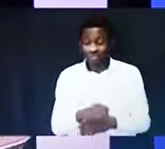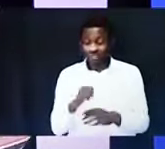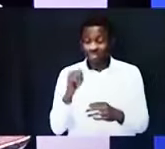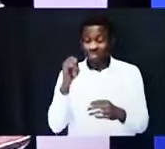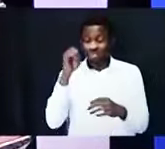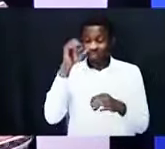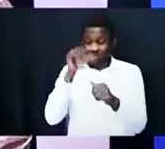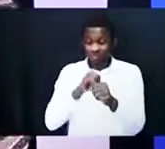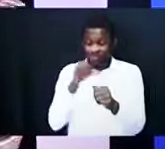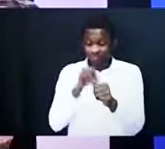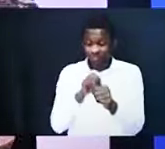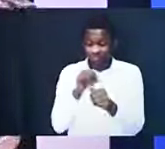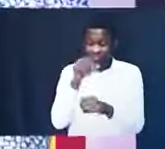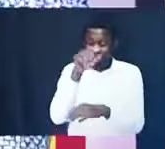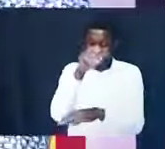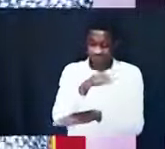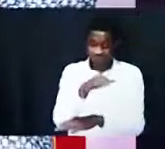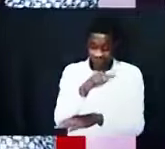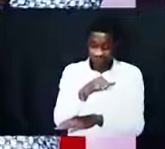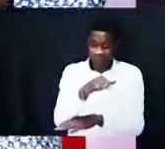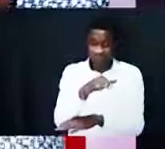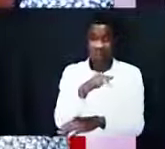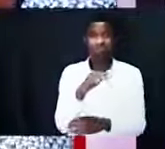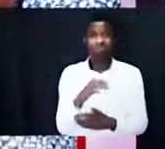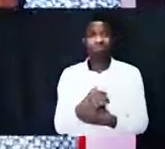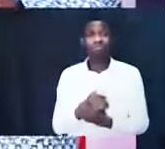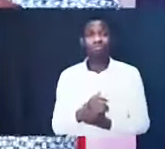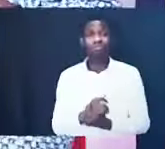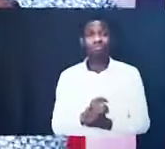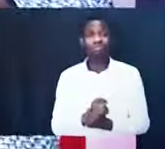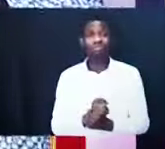evening. Now, this is Dr. Luke.